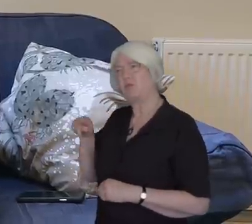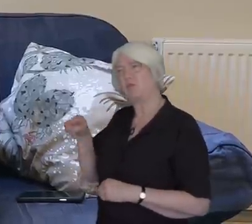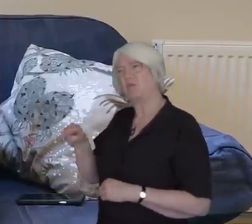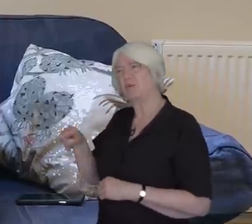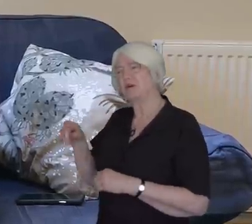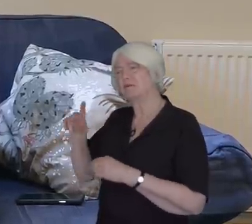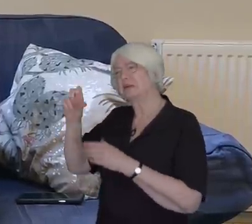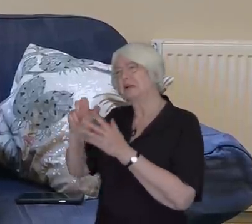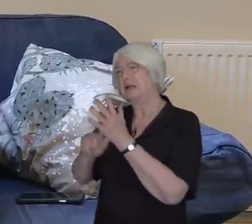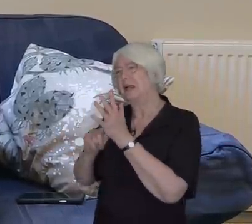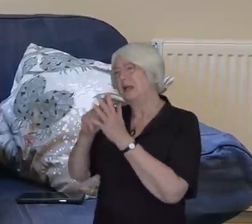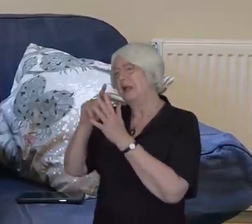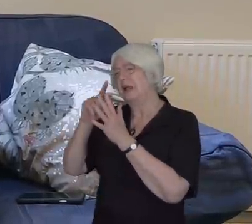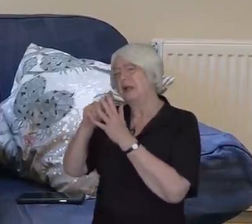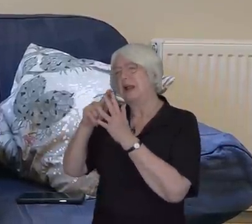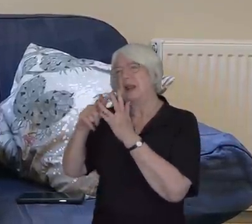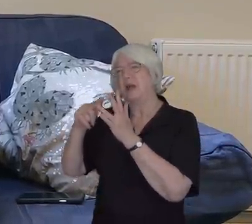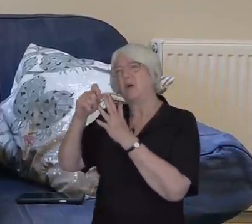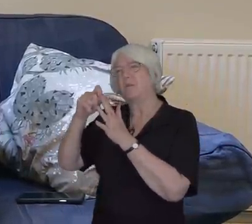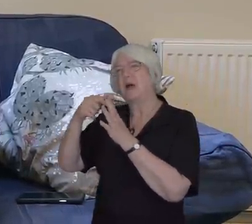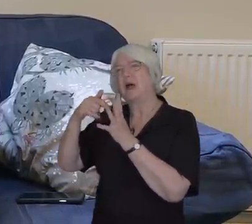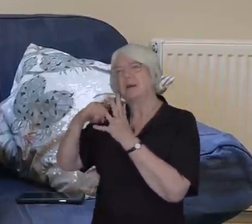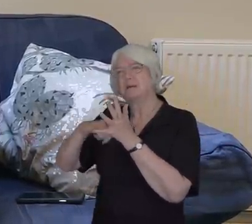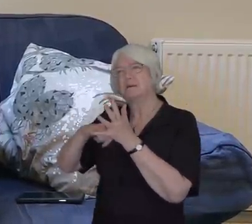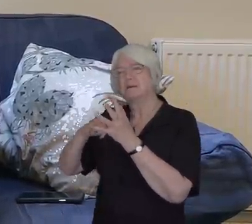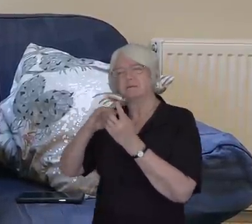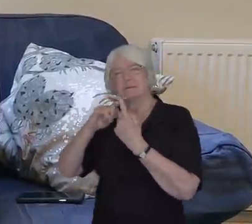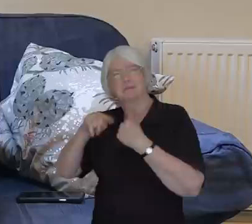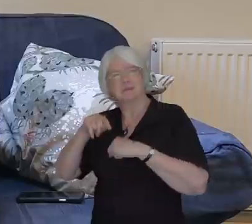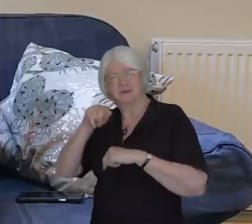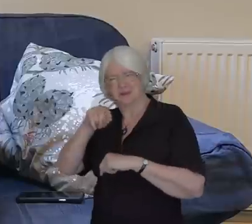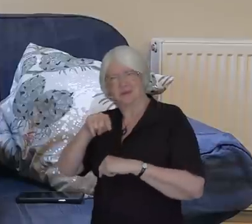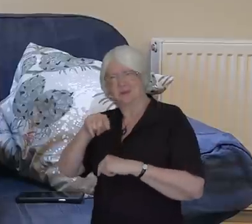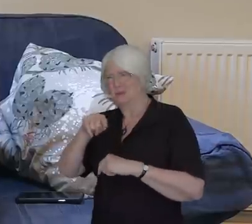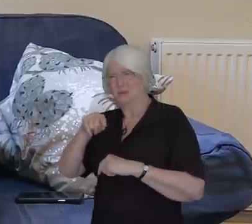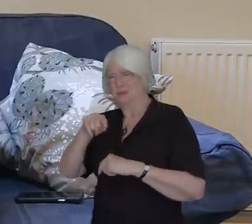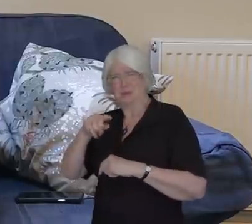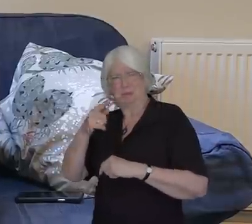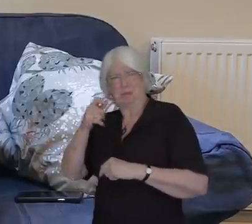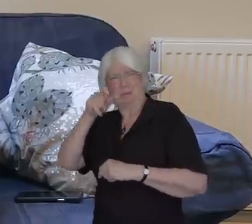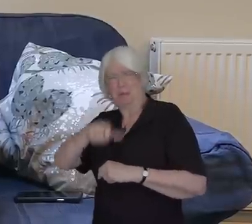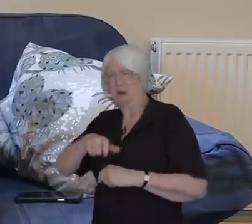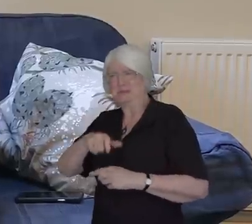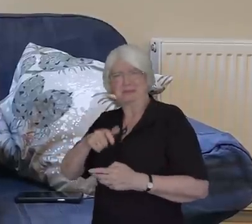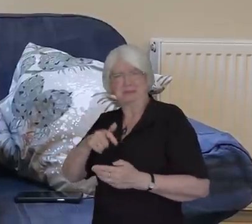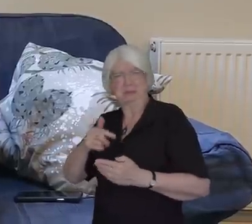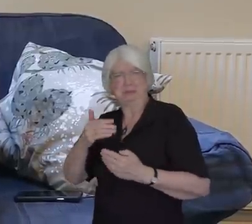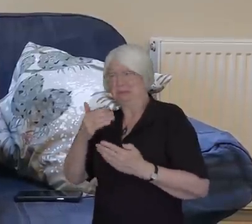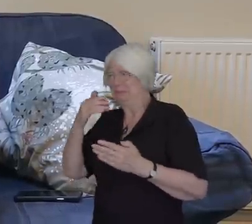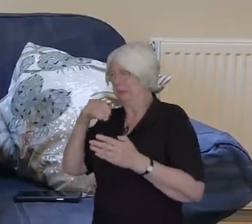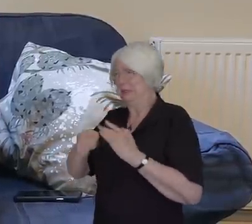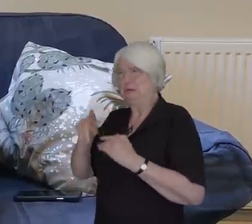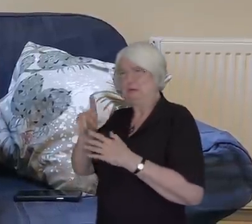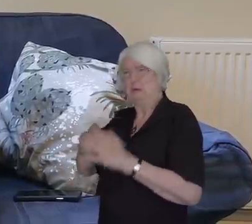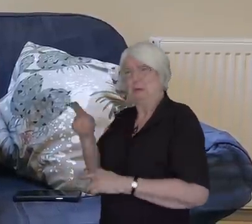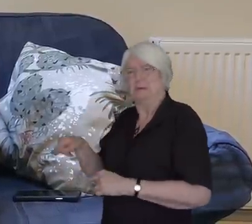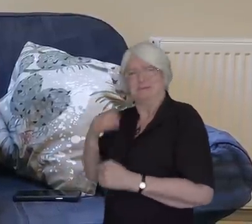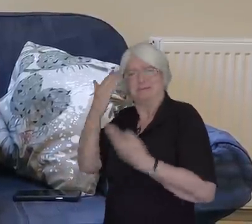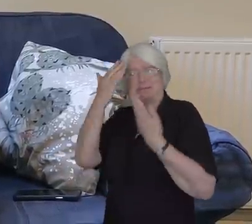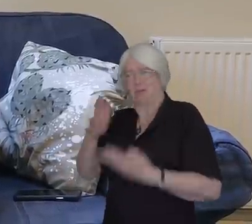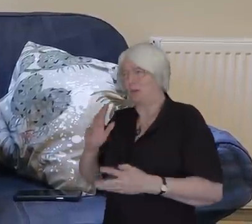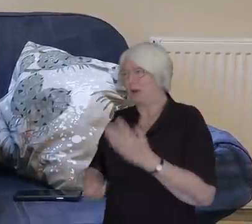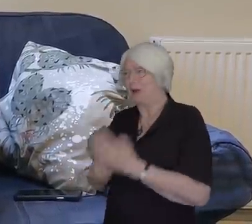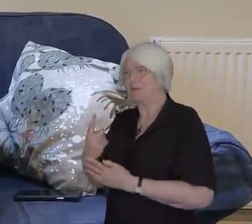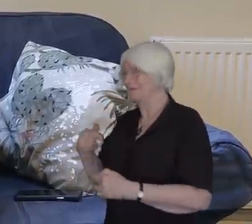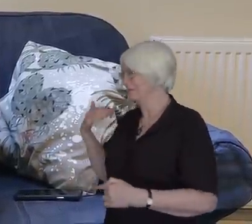Then one of them, whose name was Cleopas, answered him, are you the only stranger in Jerusalem who does not know the things